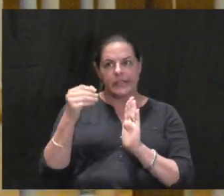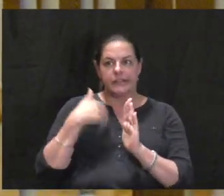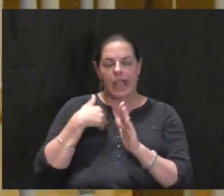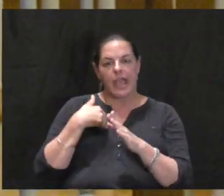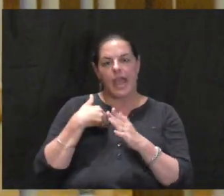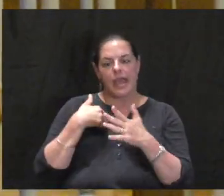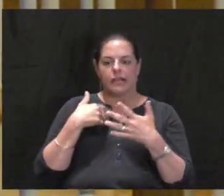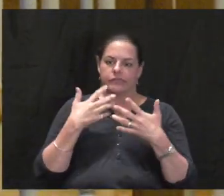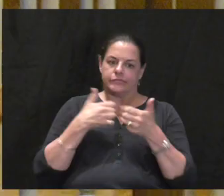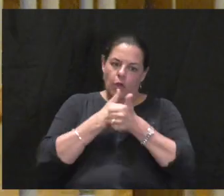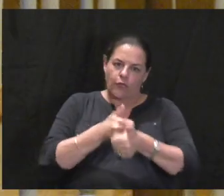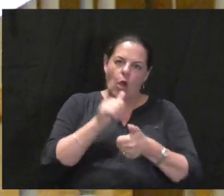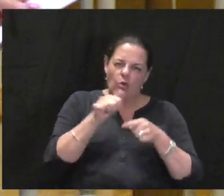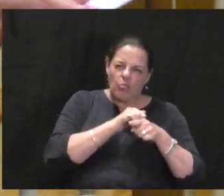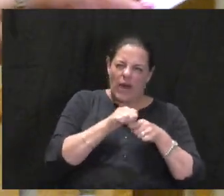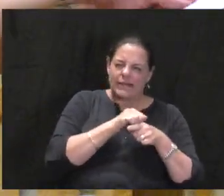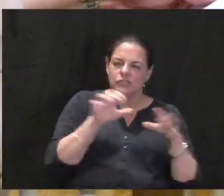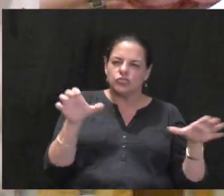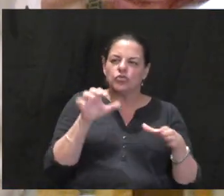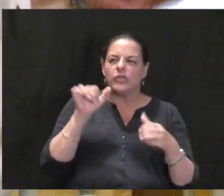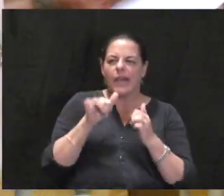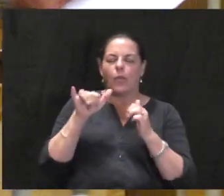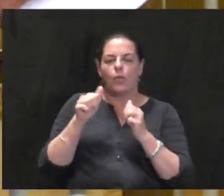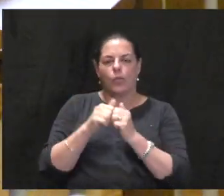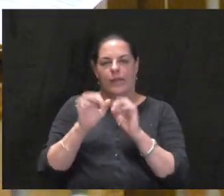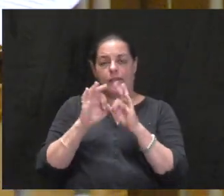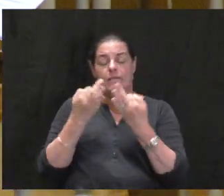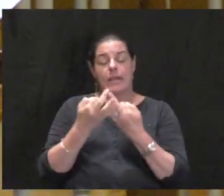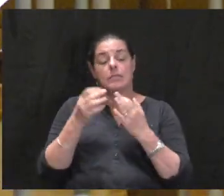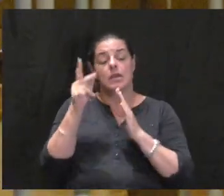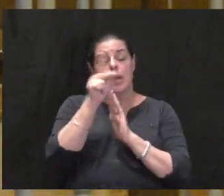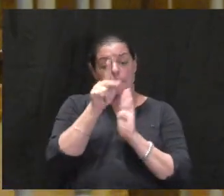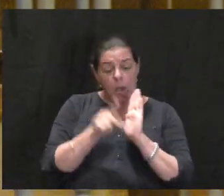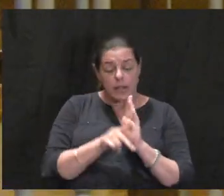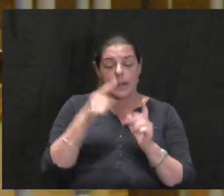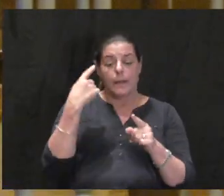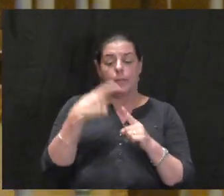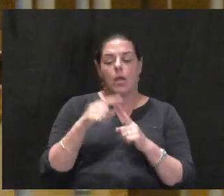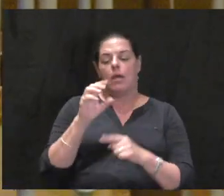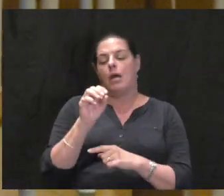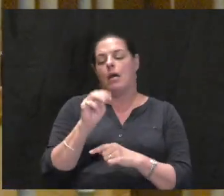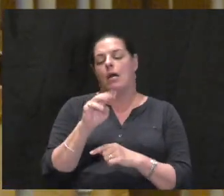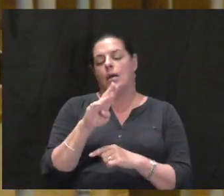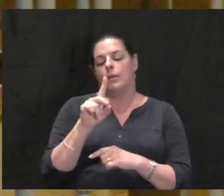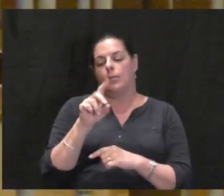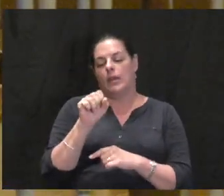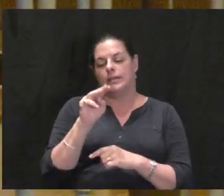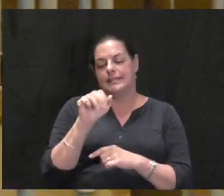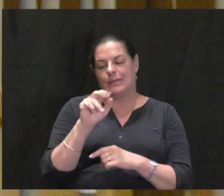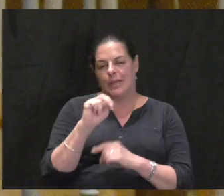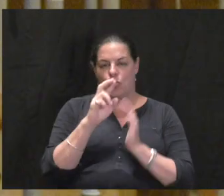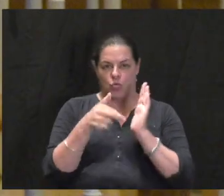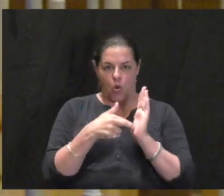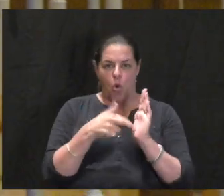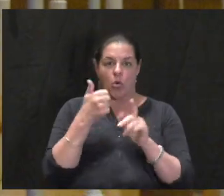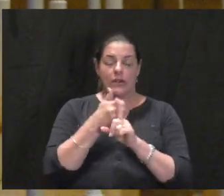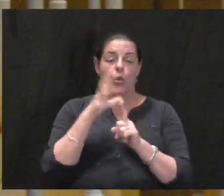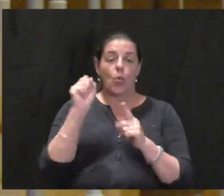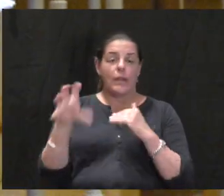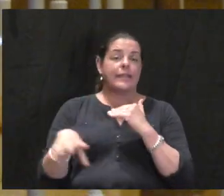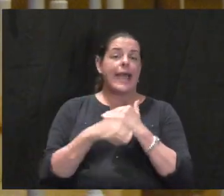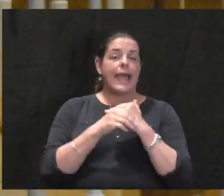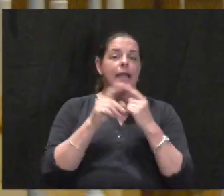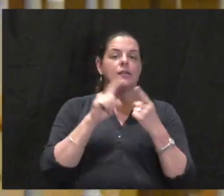the B171 school board policy for complaints and appeals to the board that took place in April of